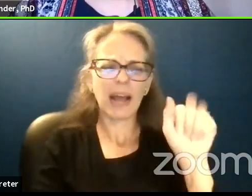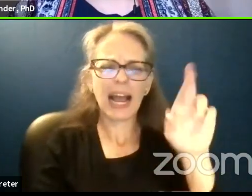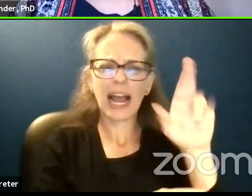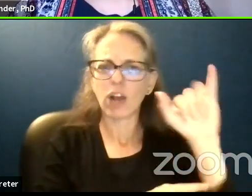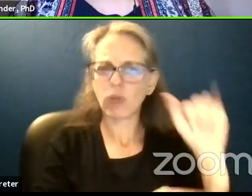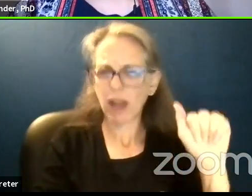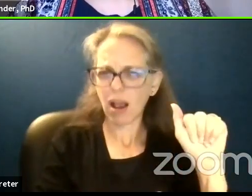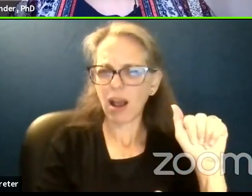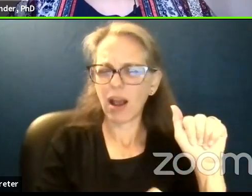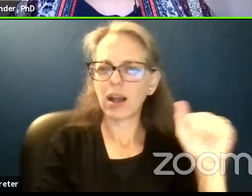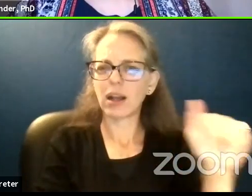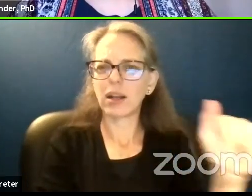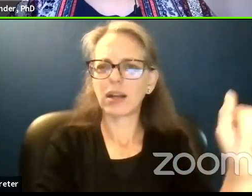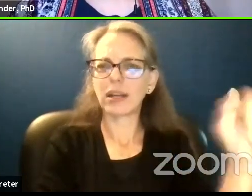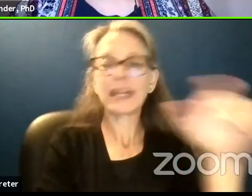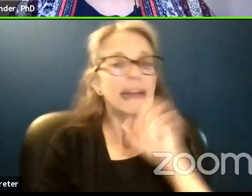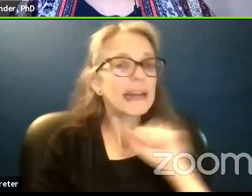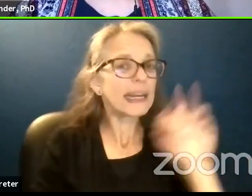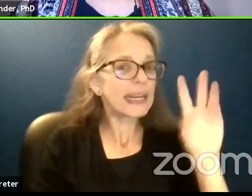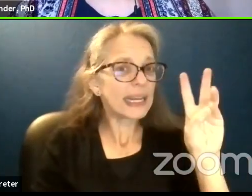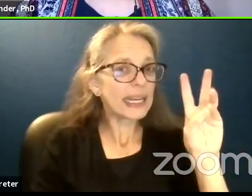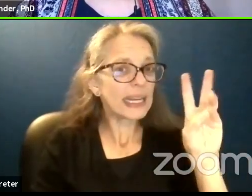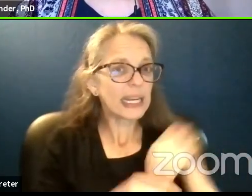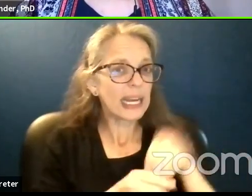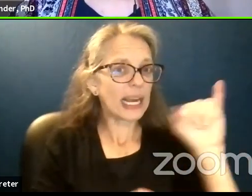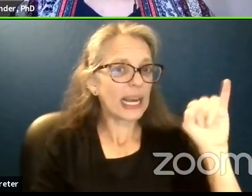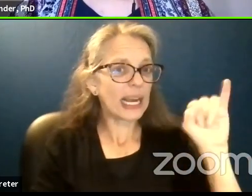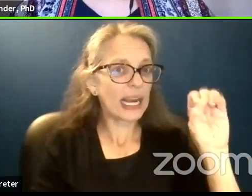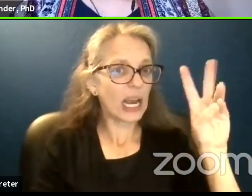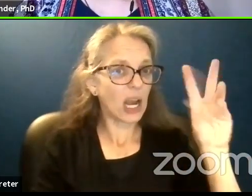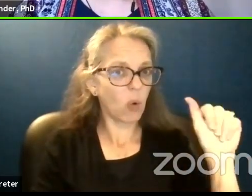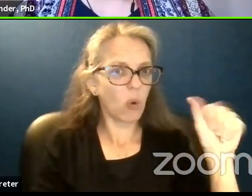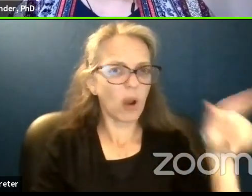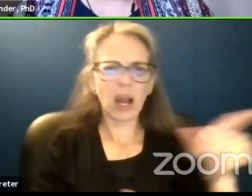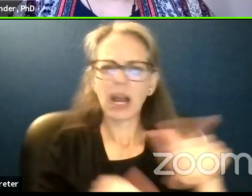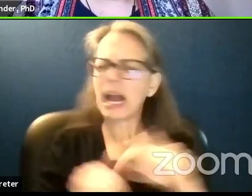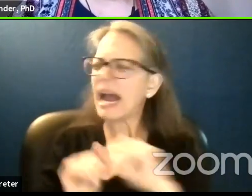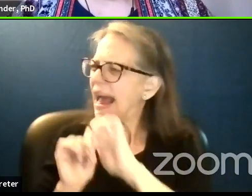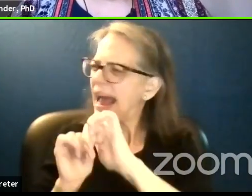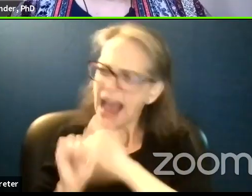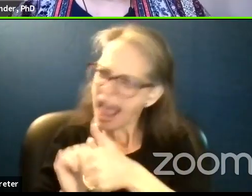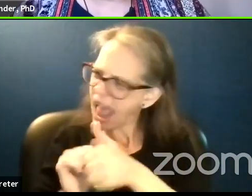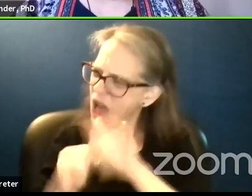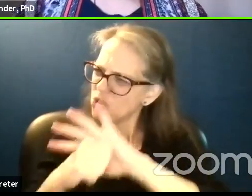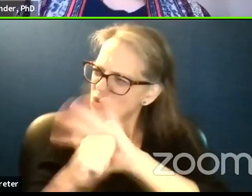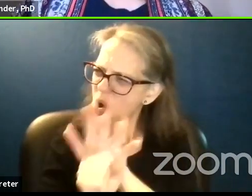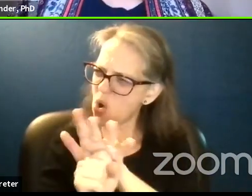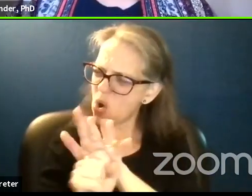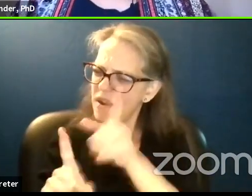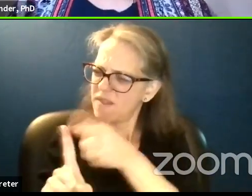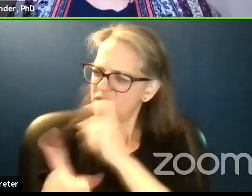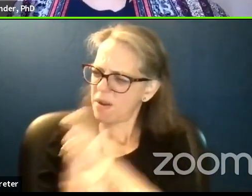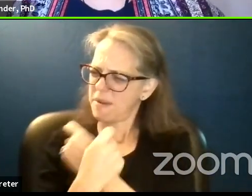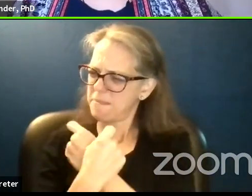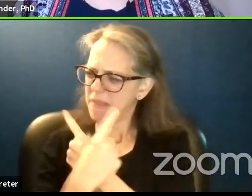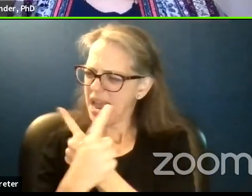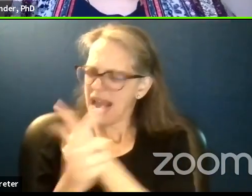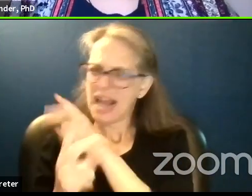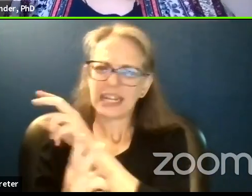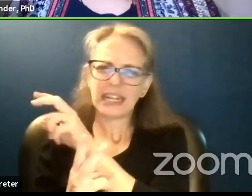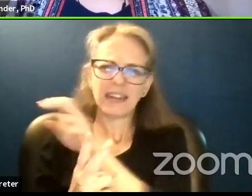for who's age 6 in Iowa, how did coronavirus get from bats to people? So now is